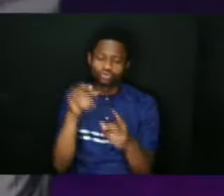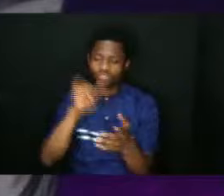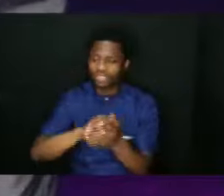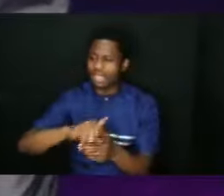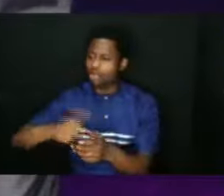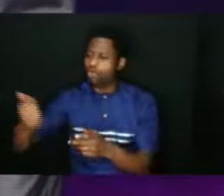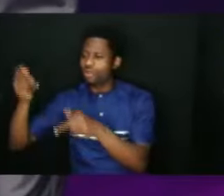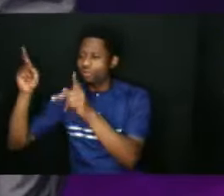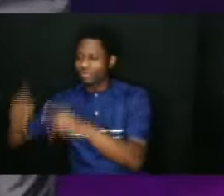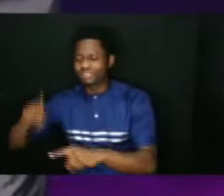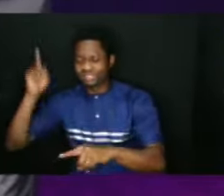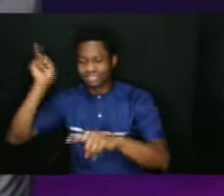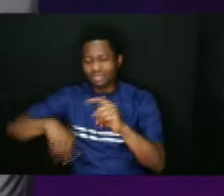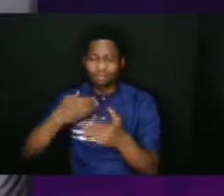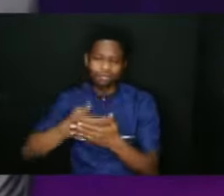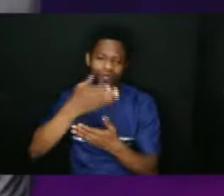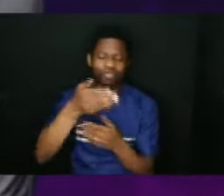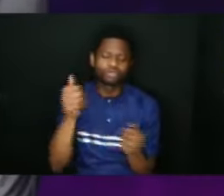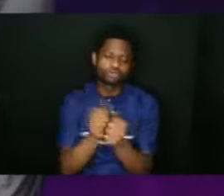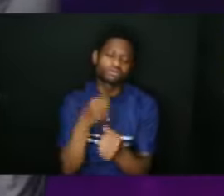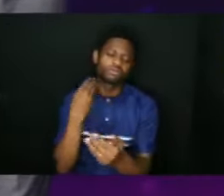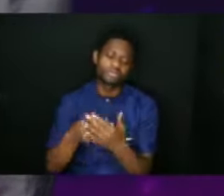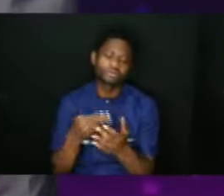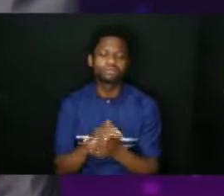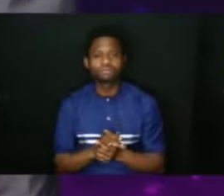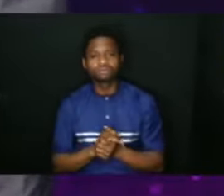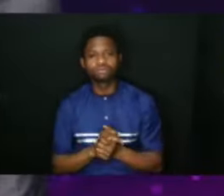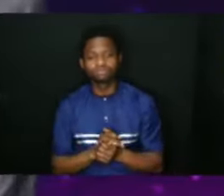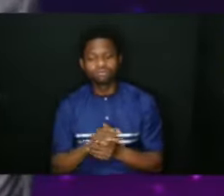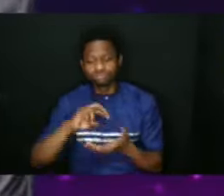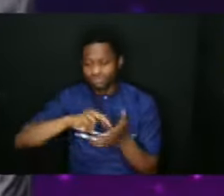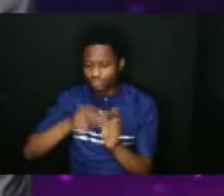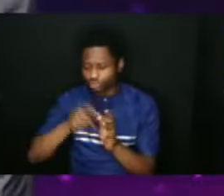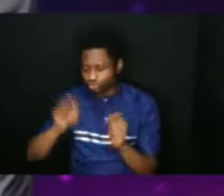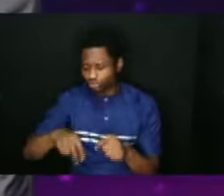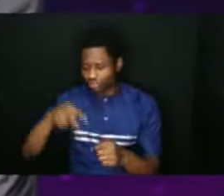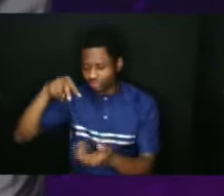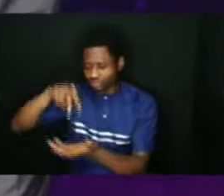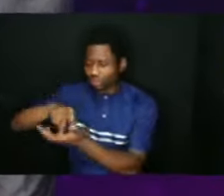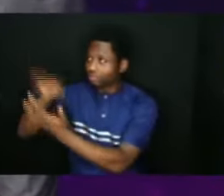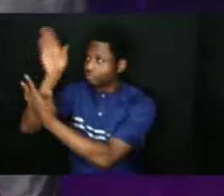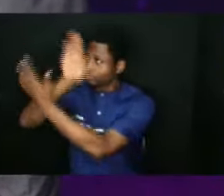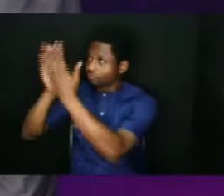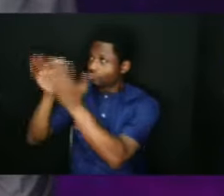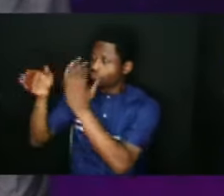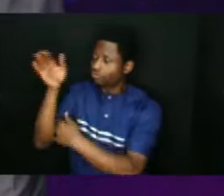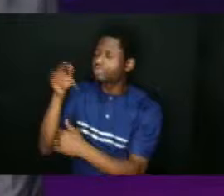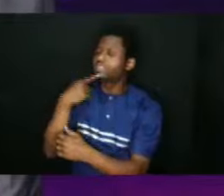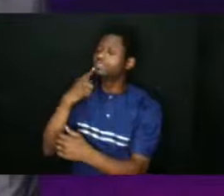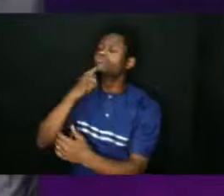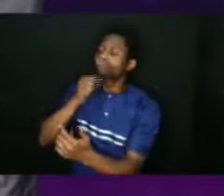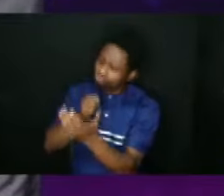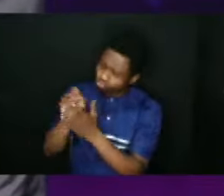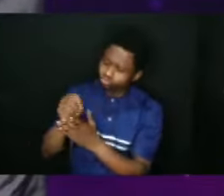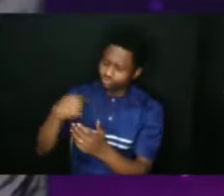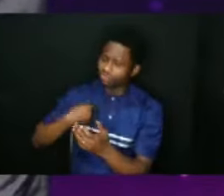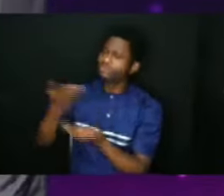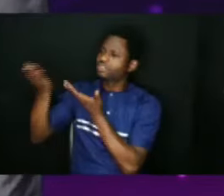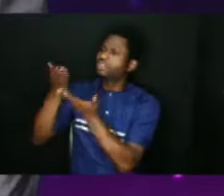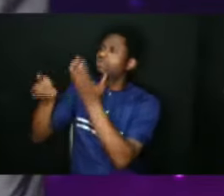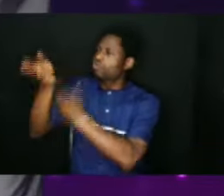means that you can stand before God and say that indeed I have served the Lord with